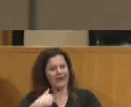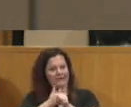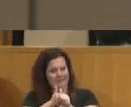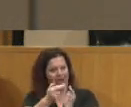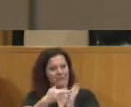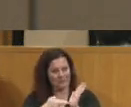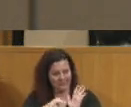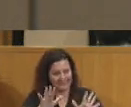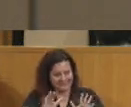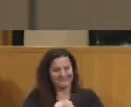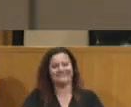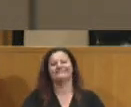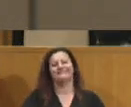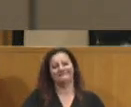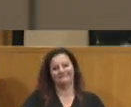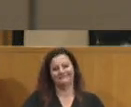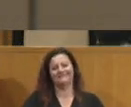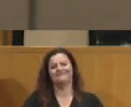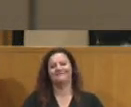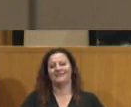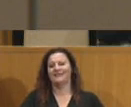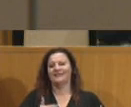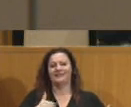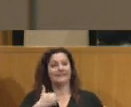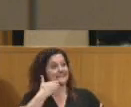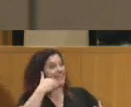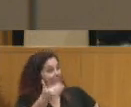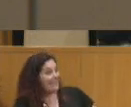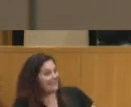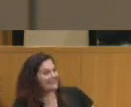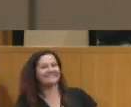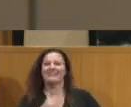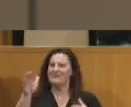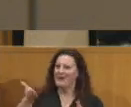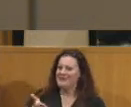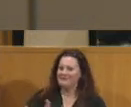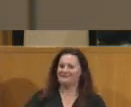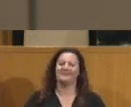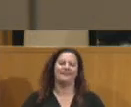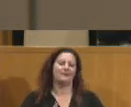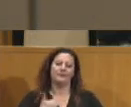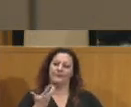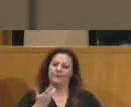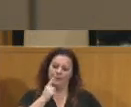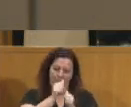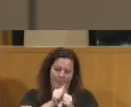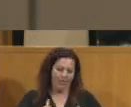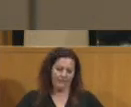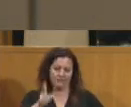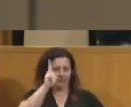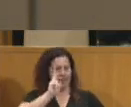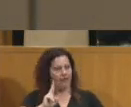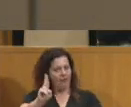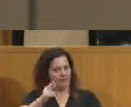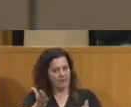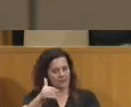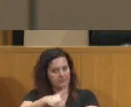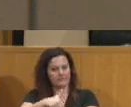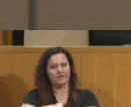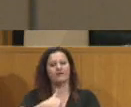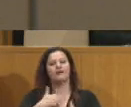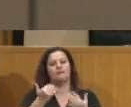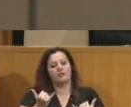and us moving forward, we have a very serious 2 years ahead of us. And I can't wait to get to work with all of you on that. But particularly, I just want to end